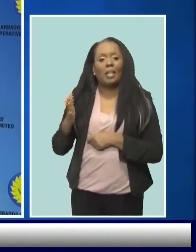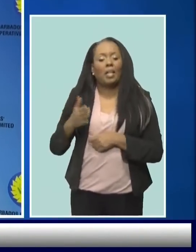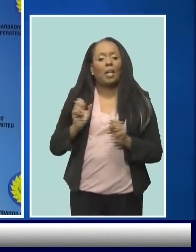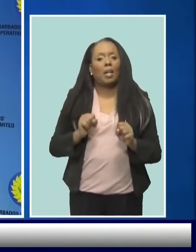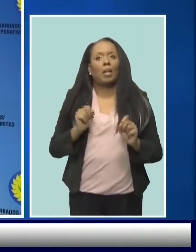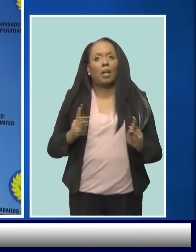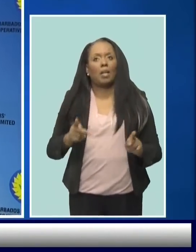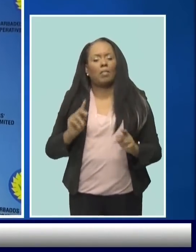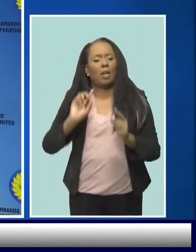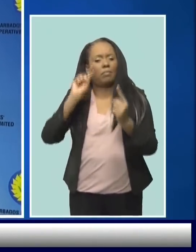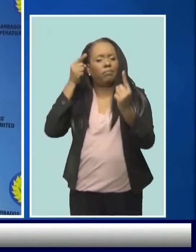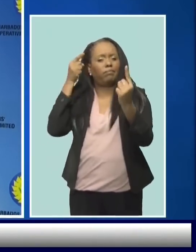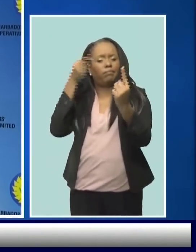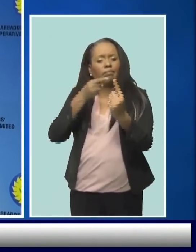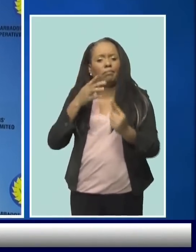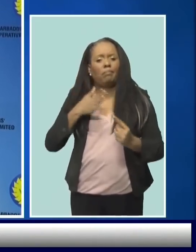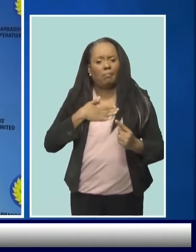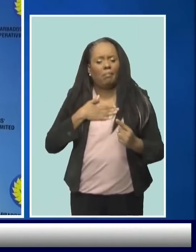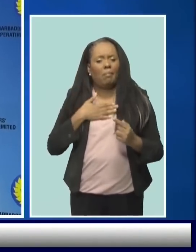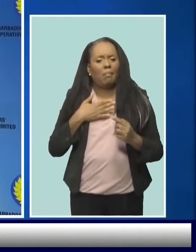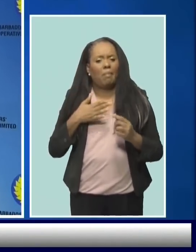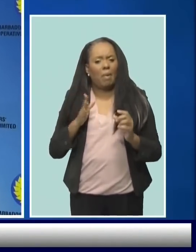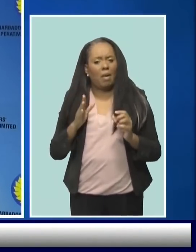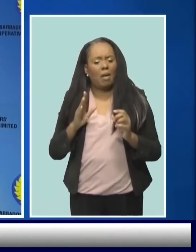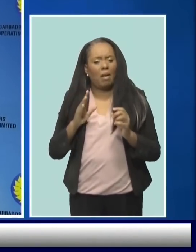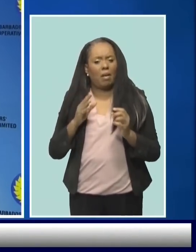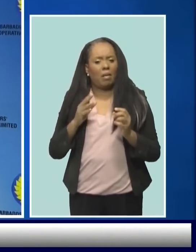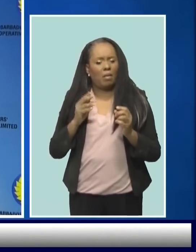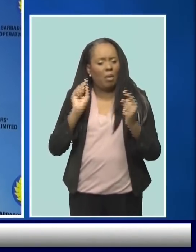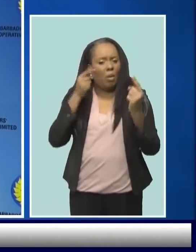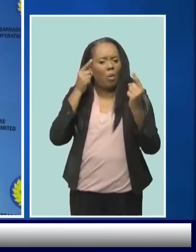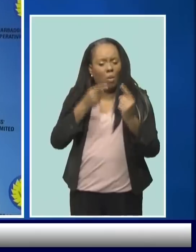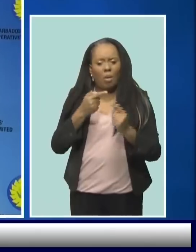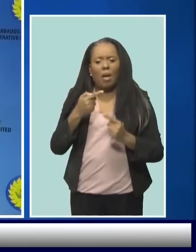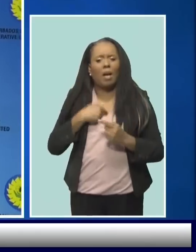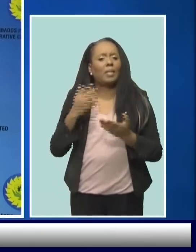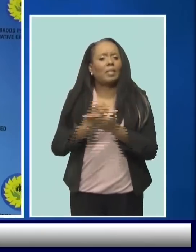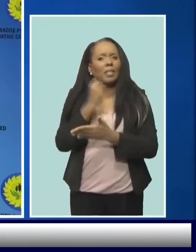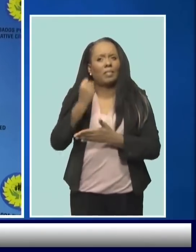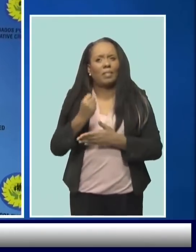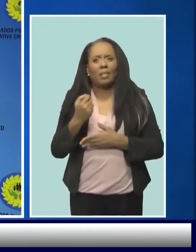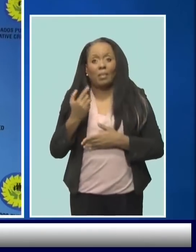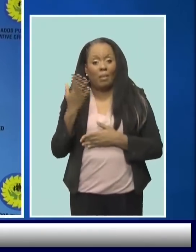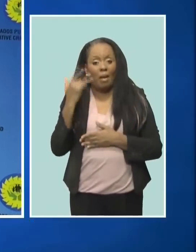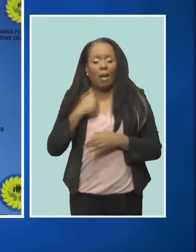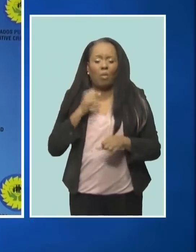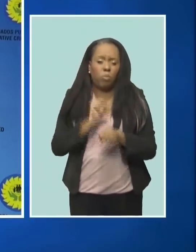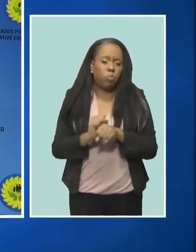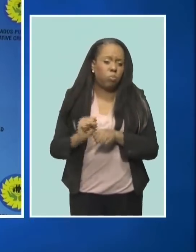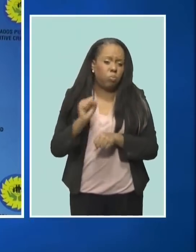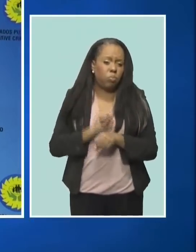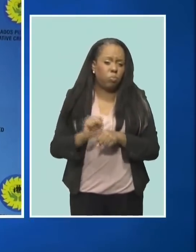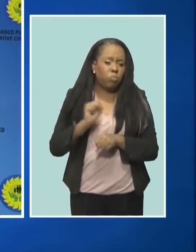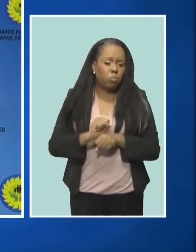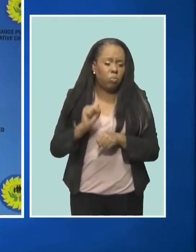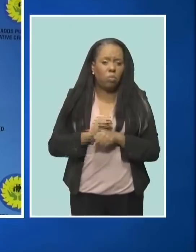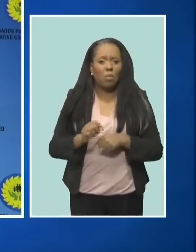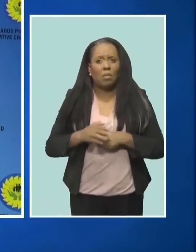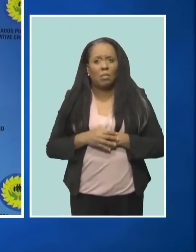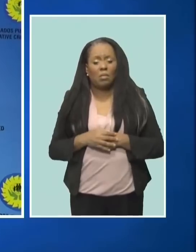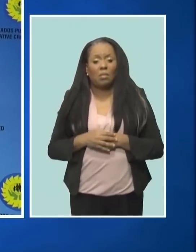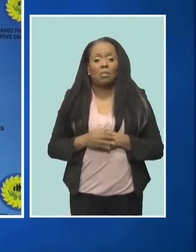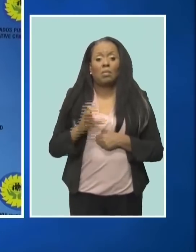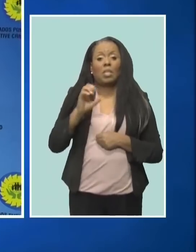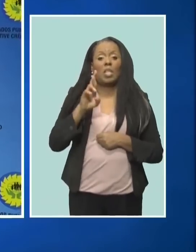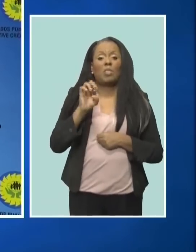educational goals without that financial burden. And I feel like if I deserve it, because I had to work hard to get where I am right now. And for the credit union